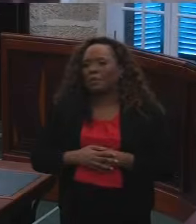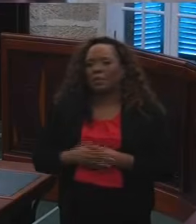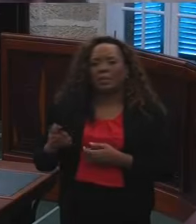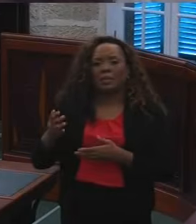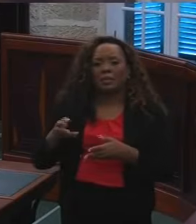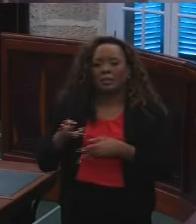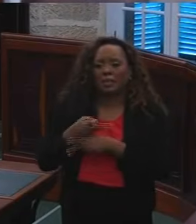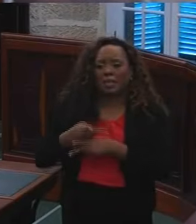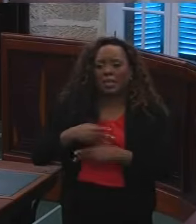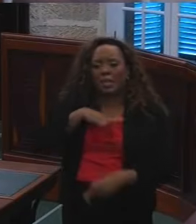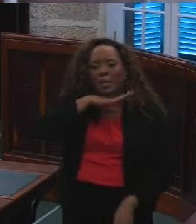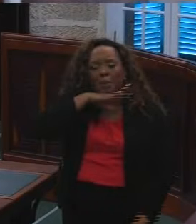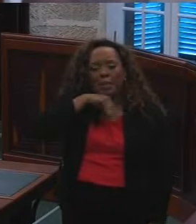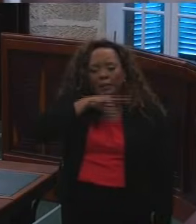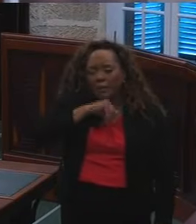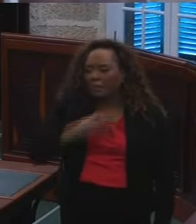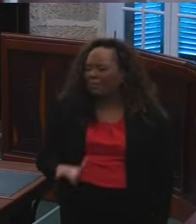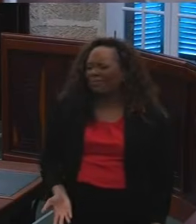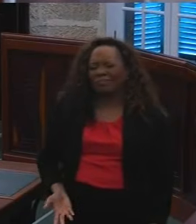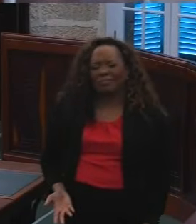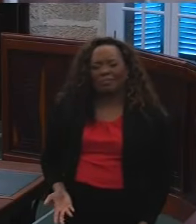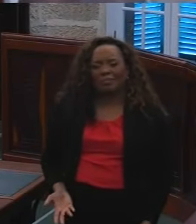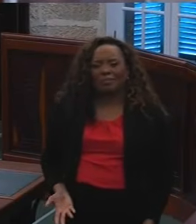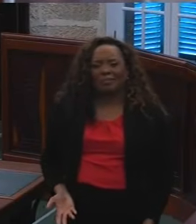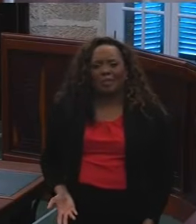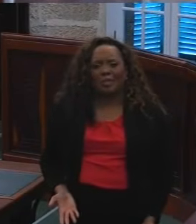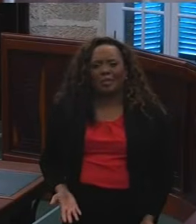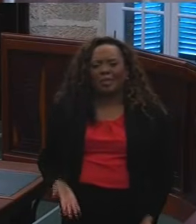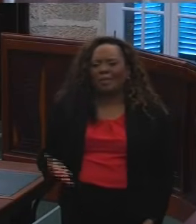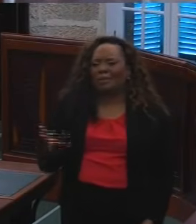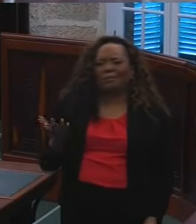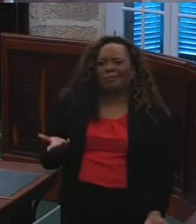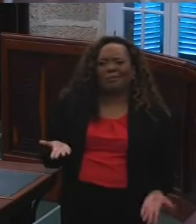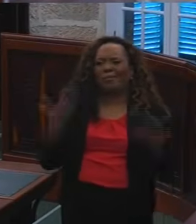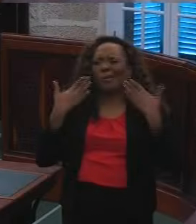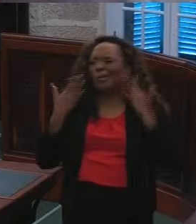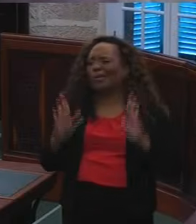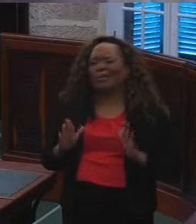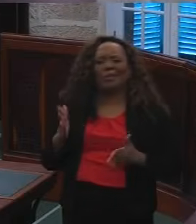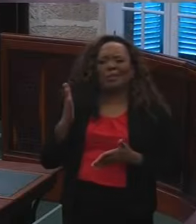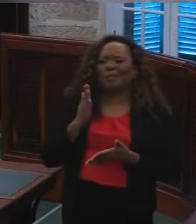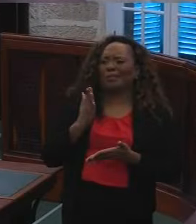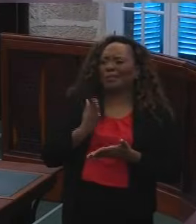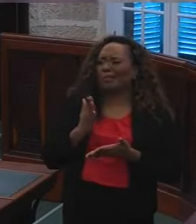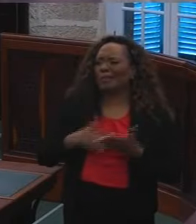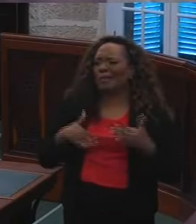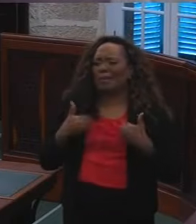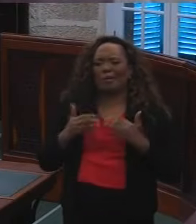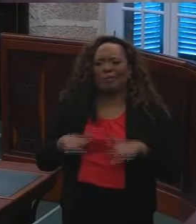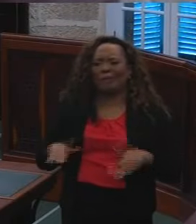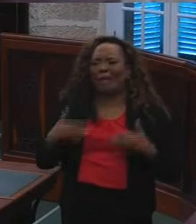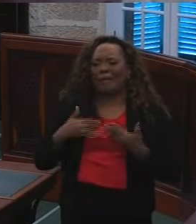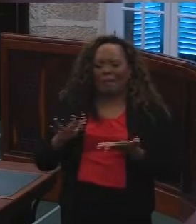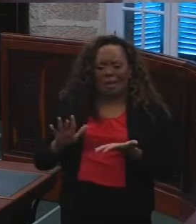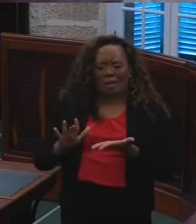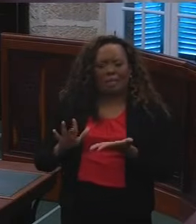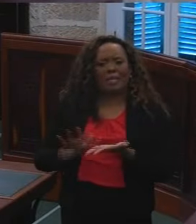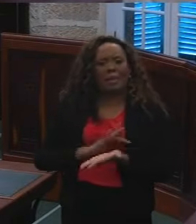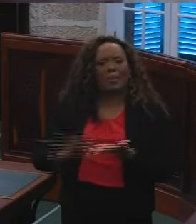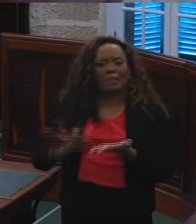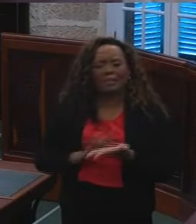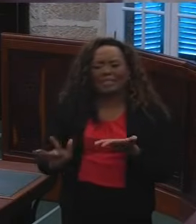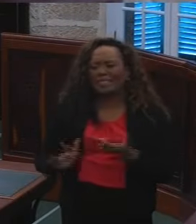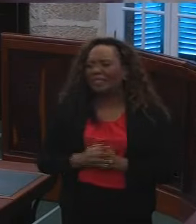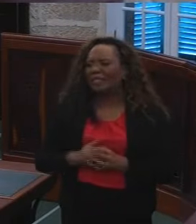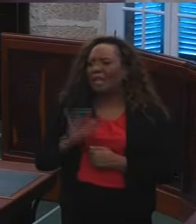the iPad or the iPhone 17 that young children they see walking around the place with the iPhone 17